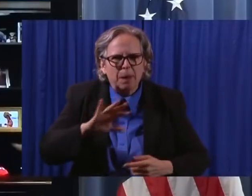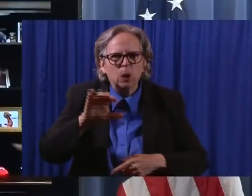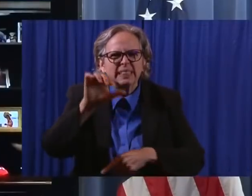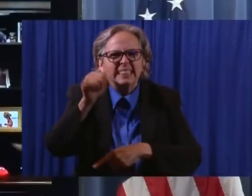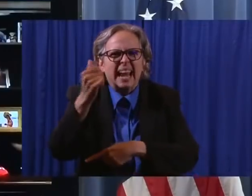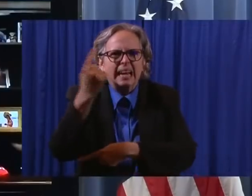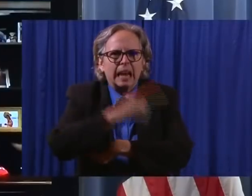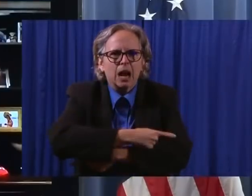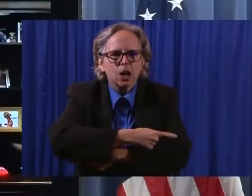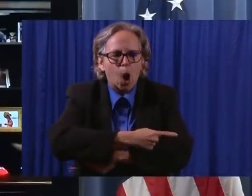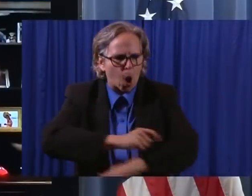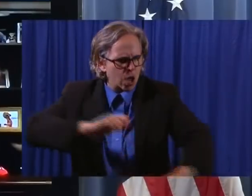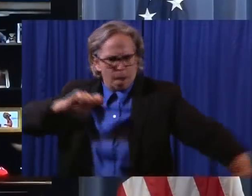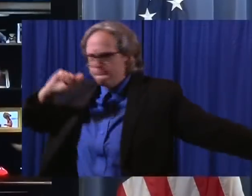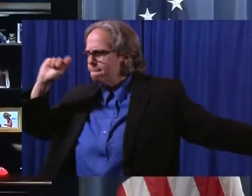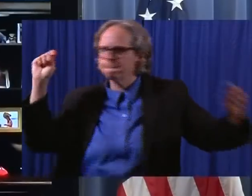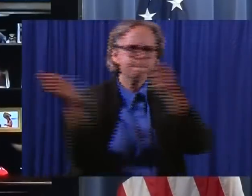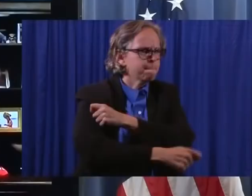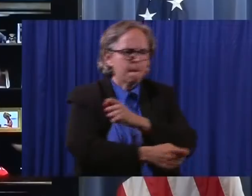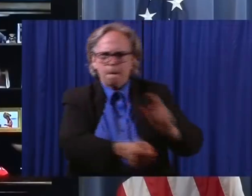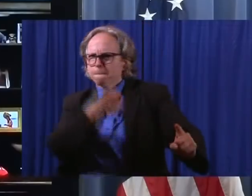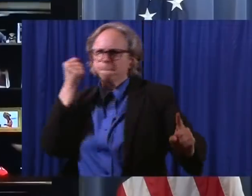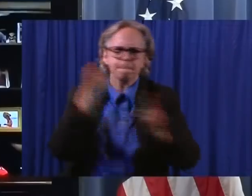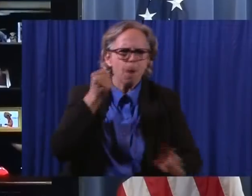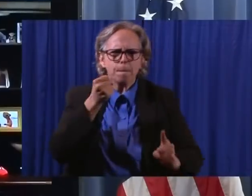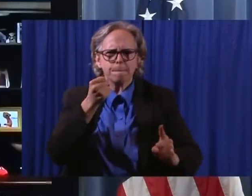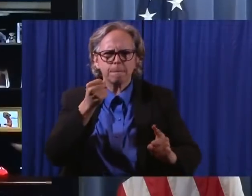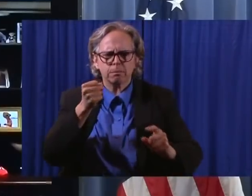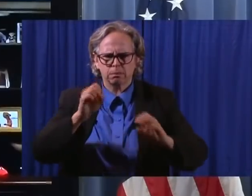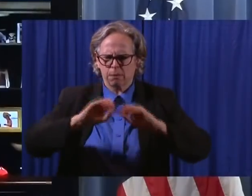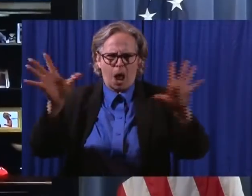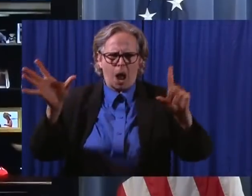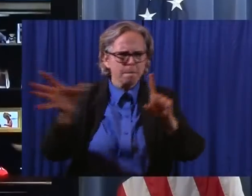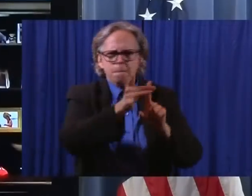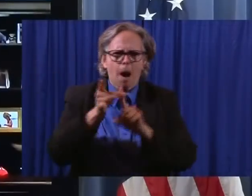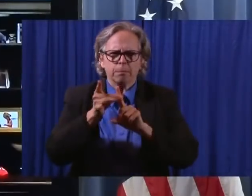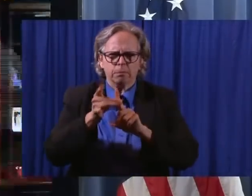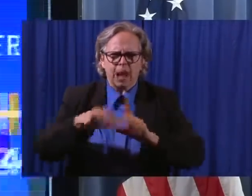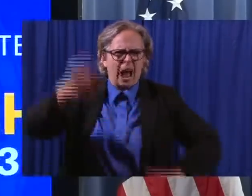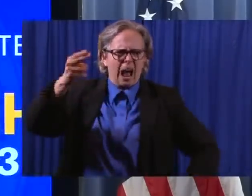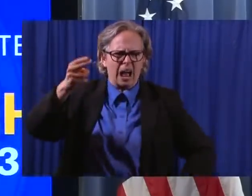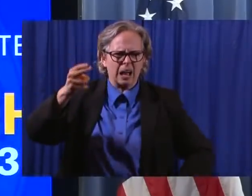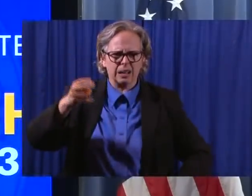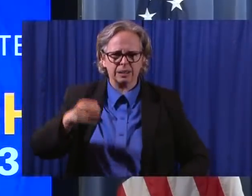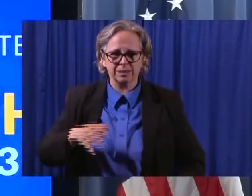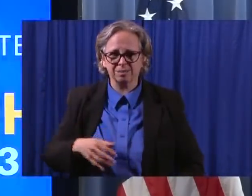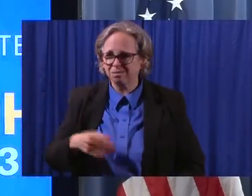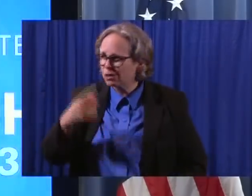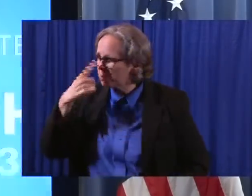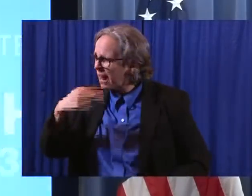an uptick or a spike in the number of new cases. I wonder if I could have the first slide.